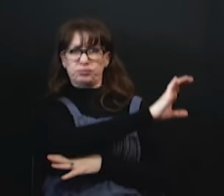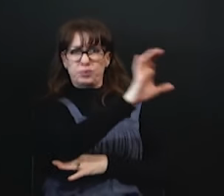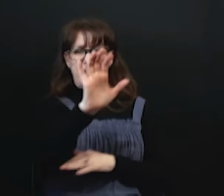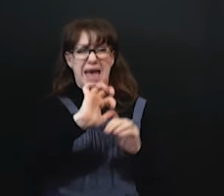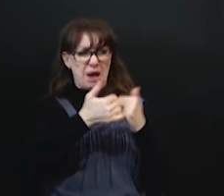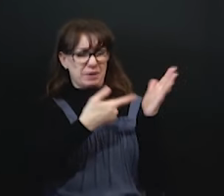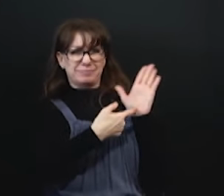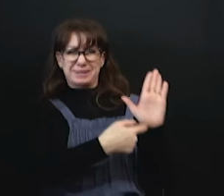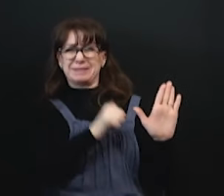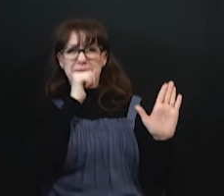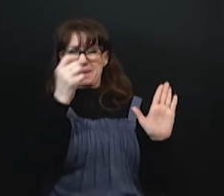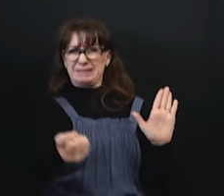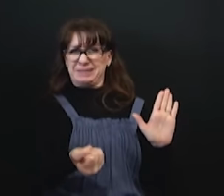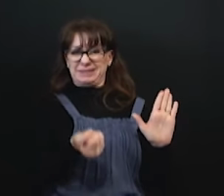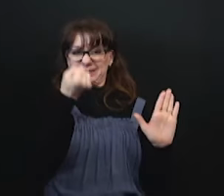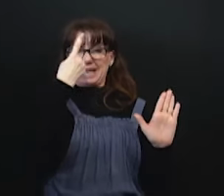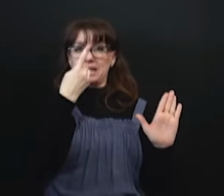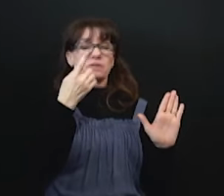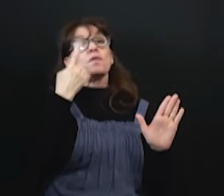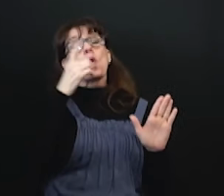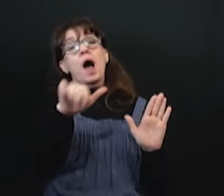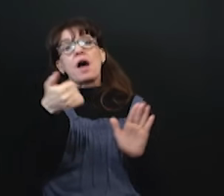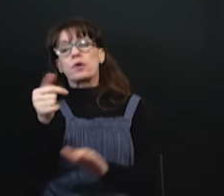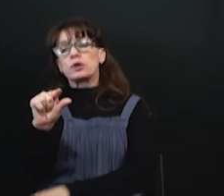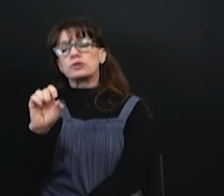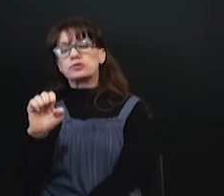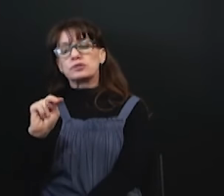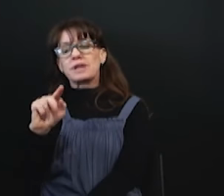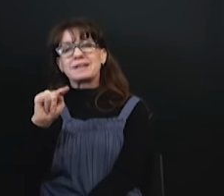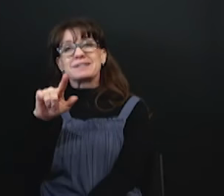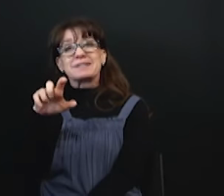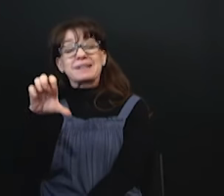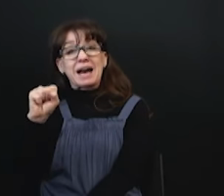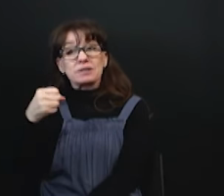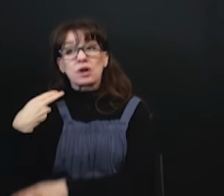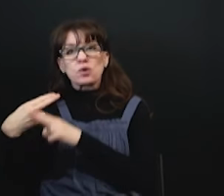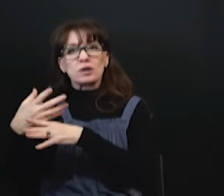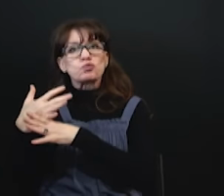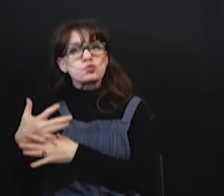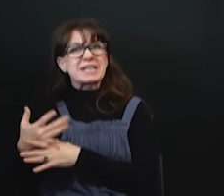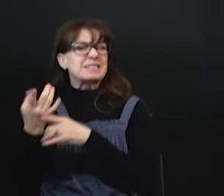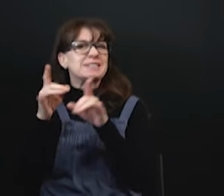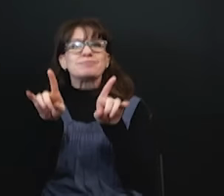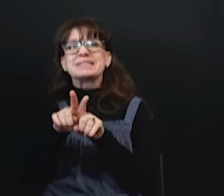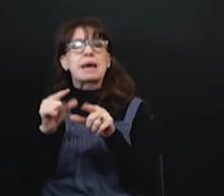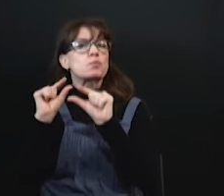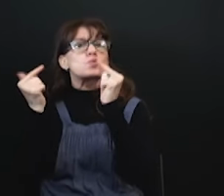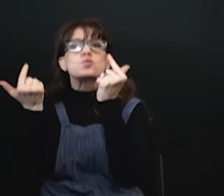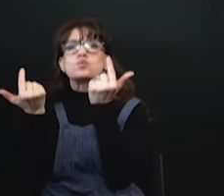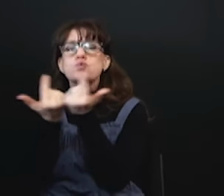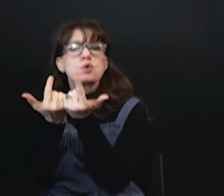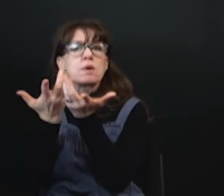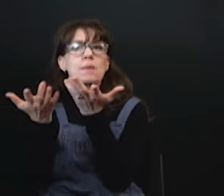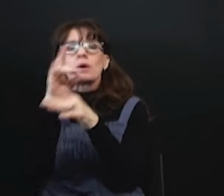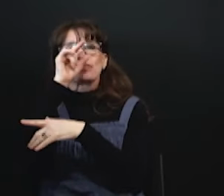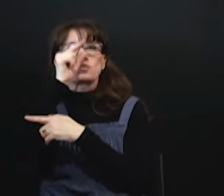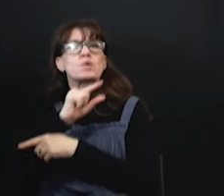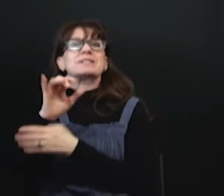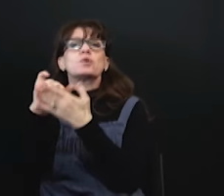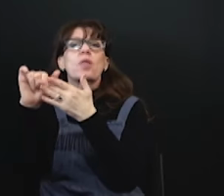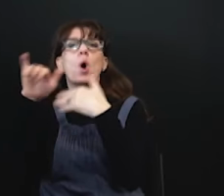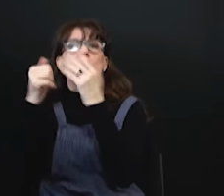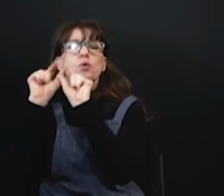made no sense. For certain Gentiles in Paul's day, whom he calls Greeks, Gentiles, the same group. These are all the non-Jews. So we're